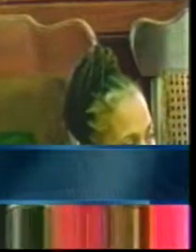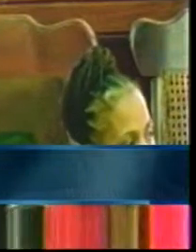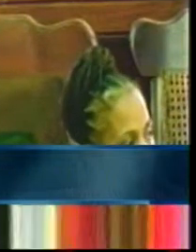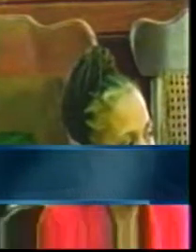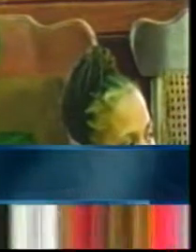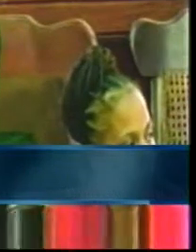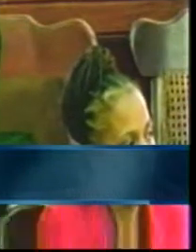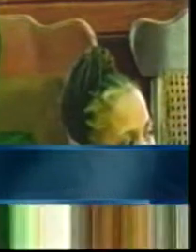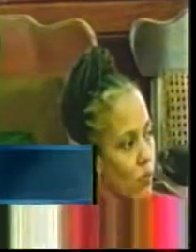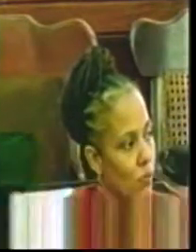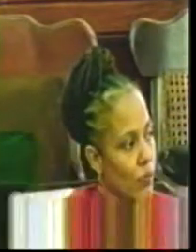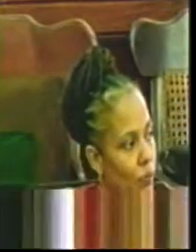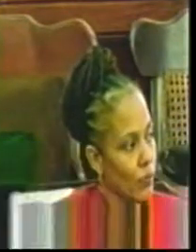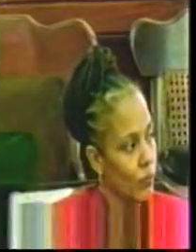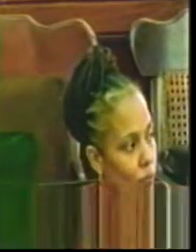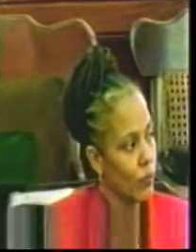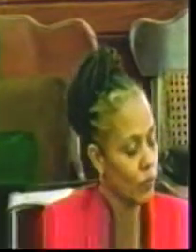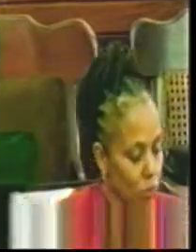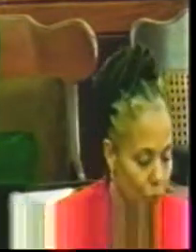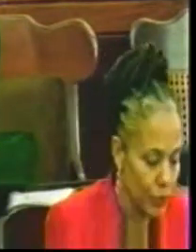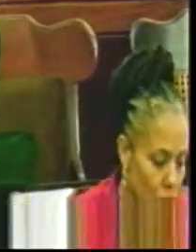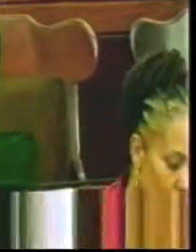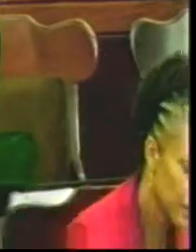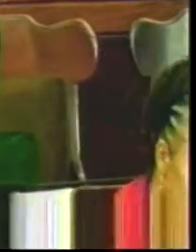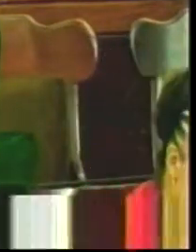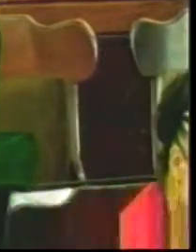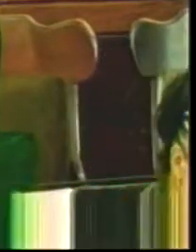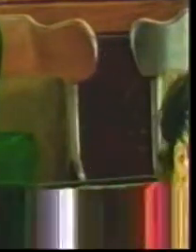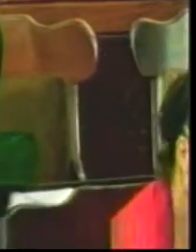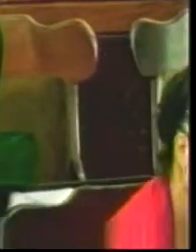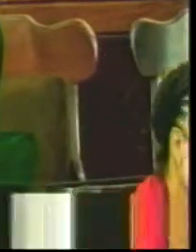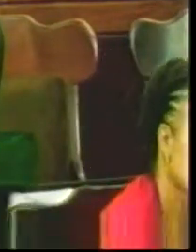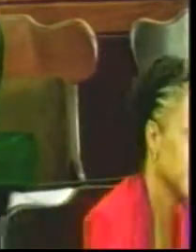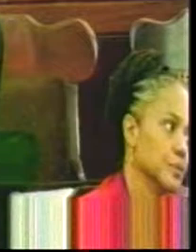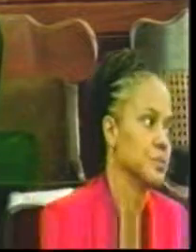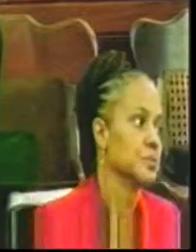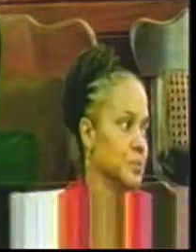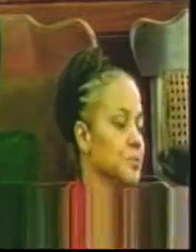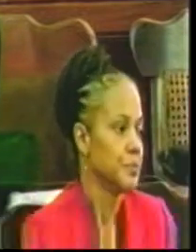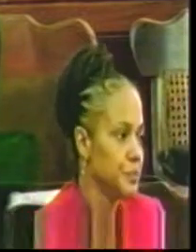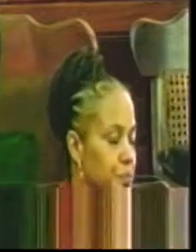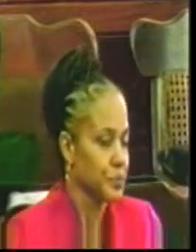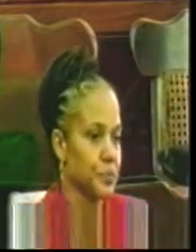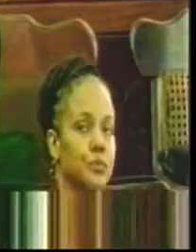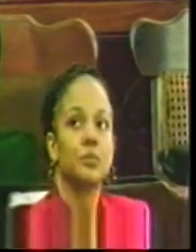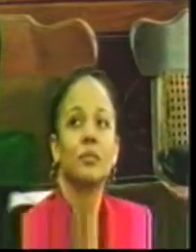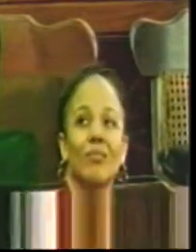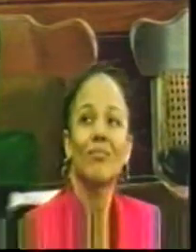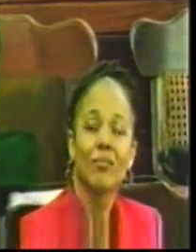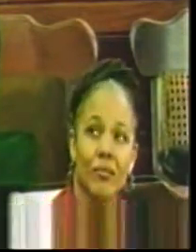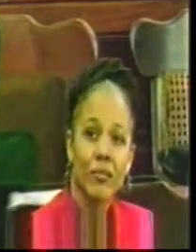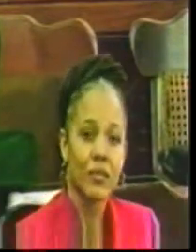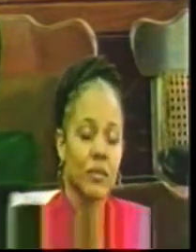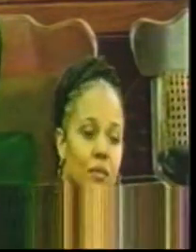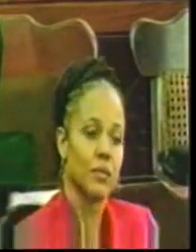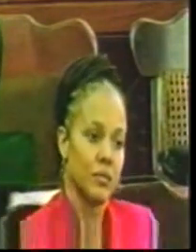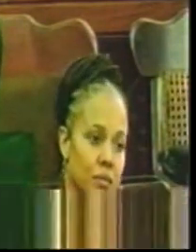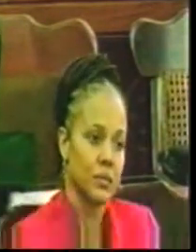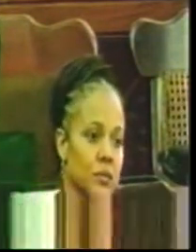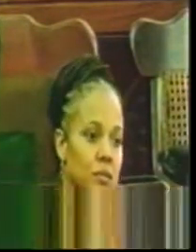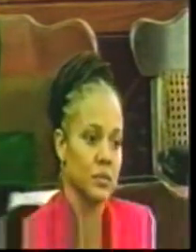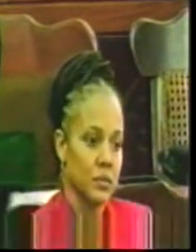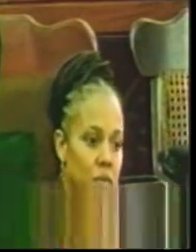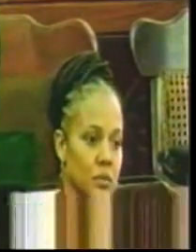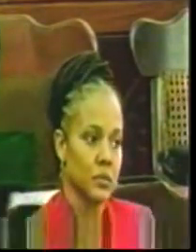not become available, particularly since it was the cornerstone upon which the